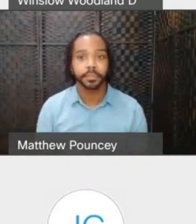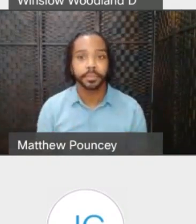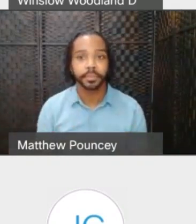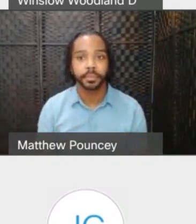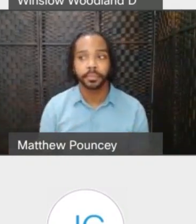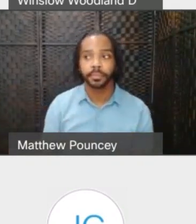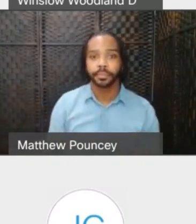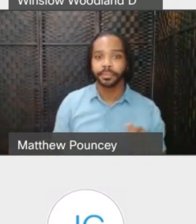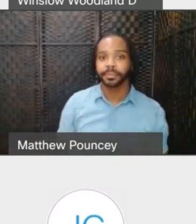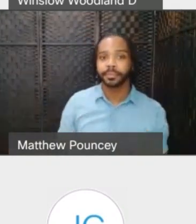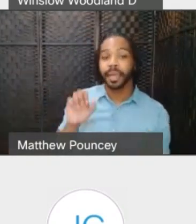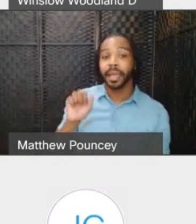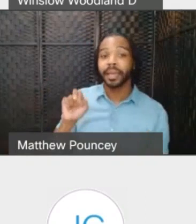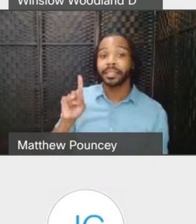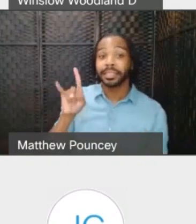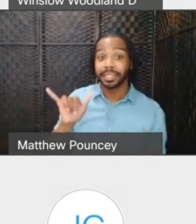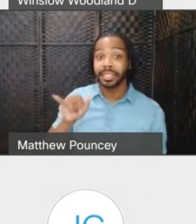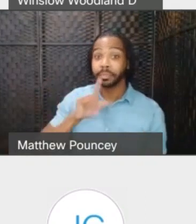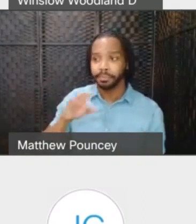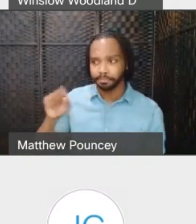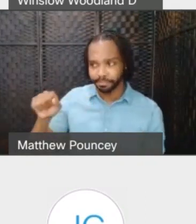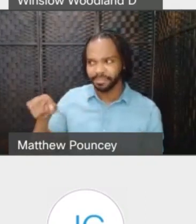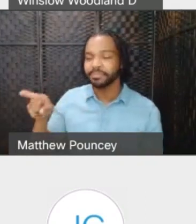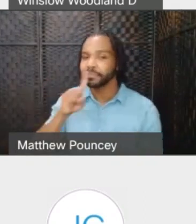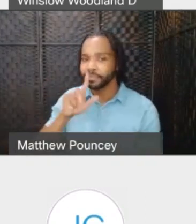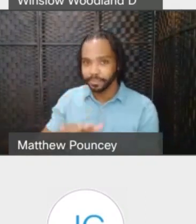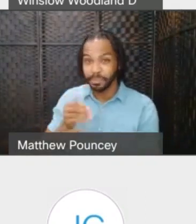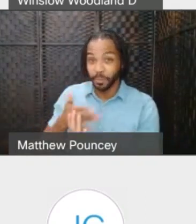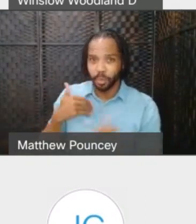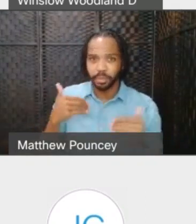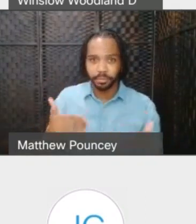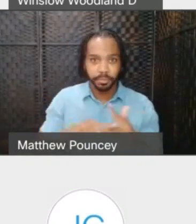Yes, she confirmed right before we started that she was here.